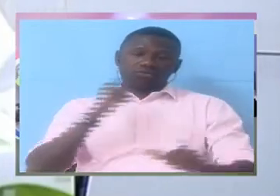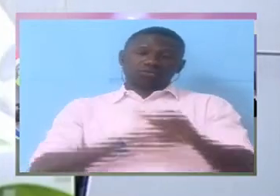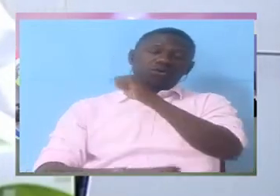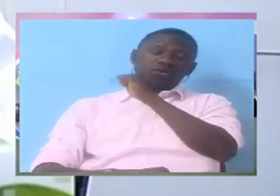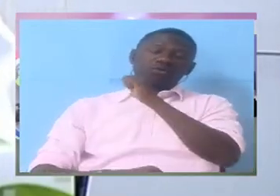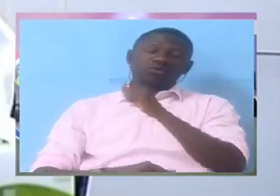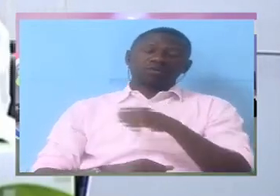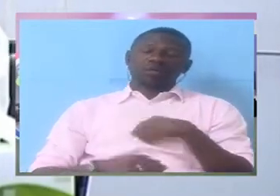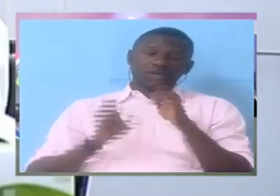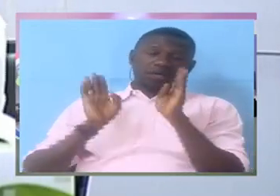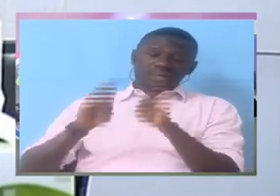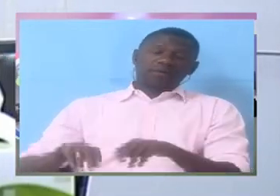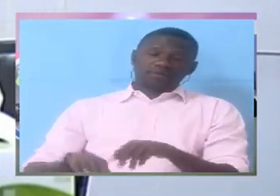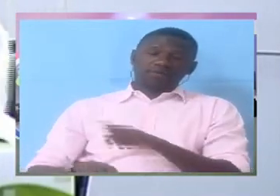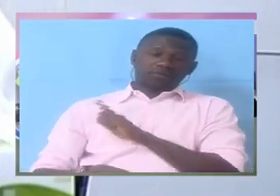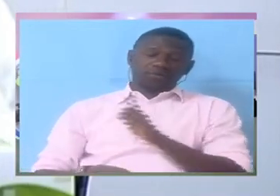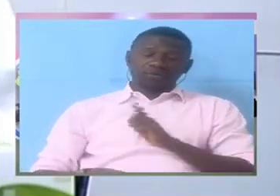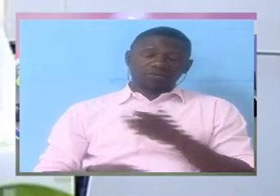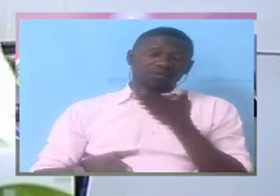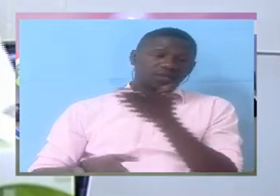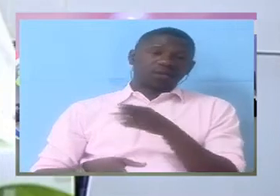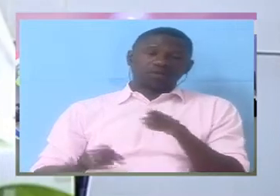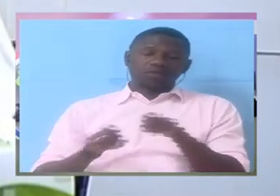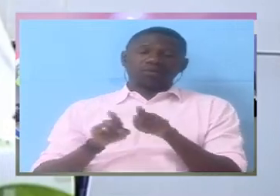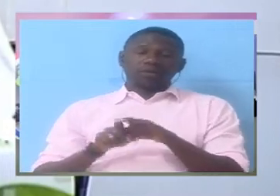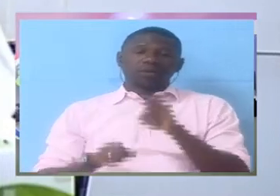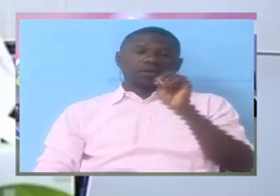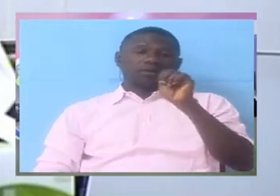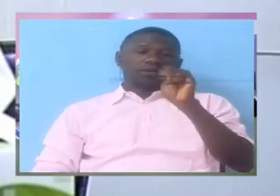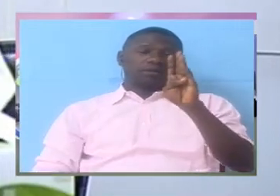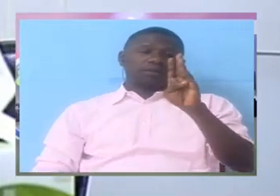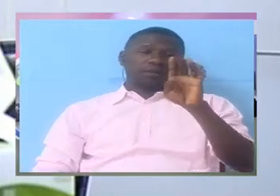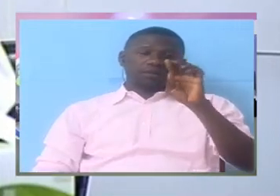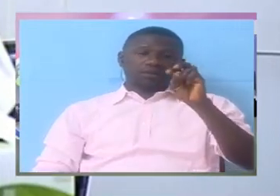He left us there with Ibrahima.